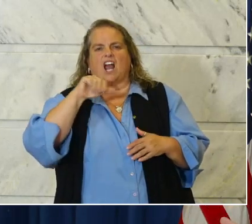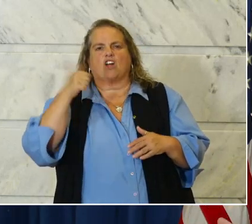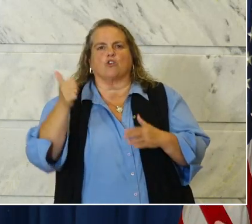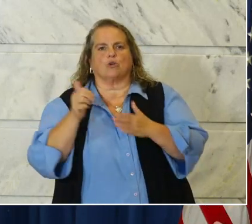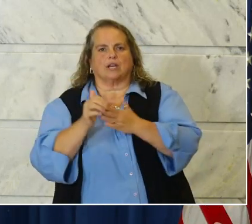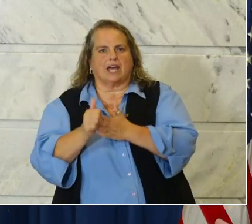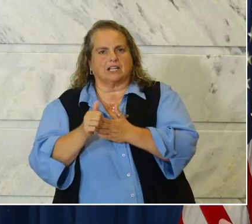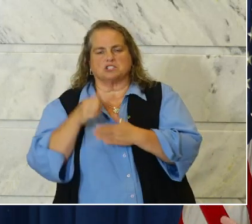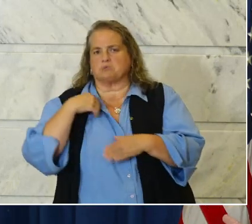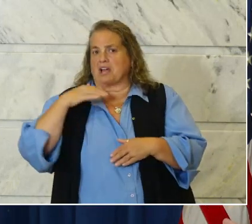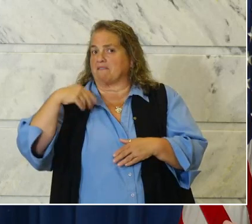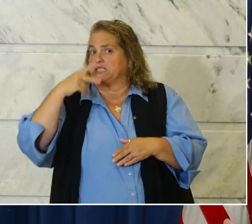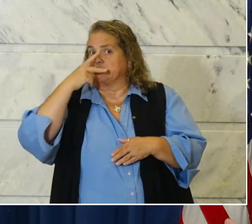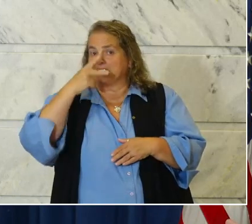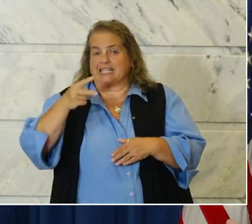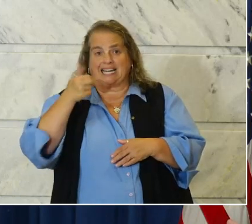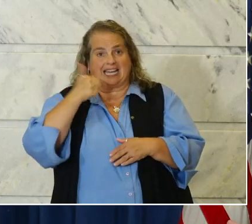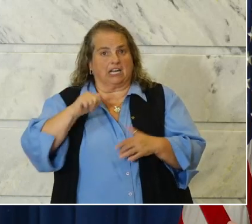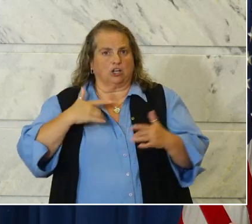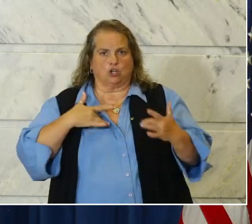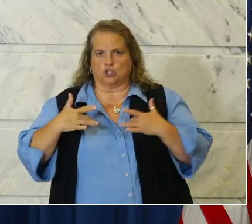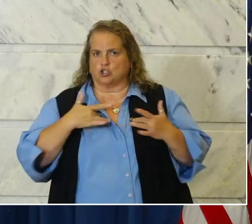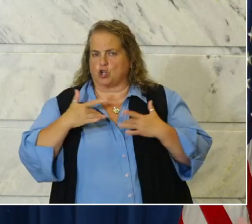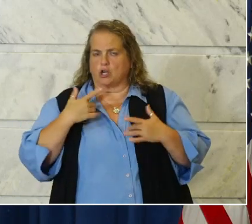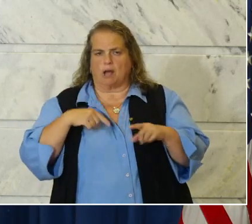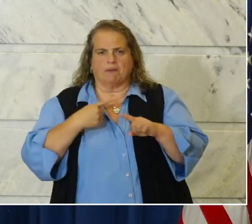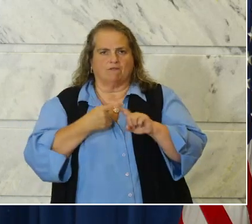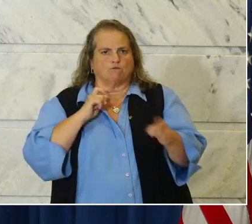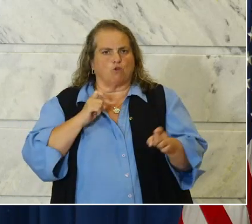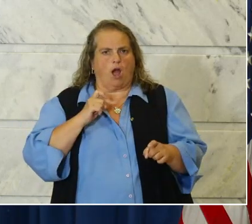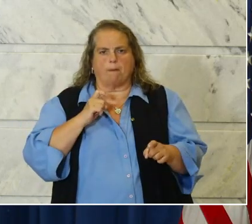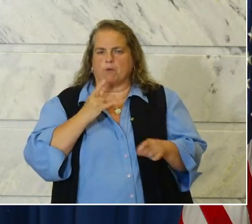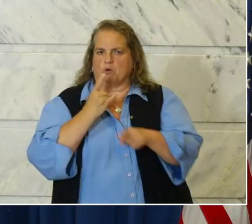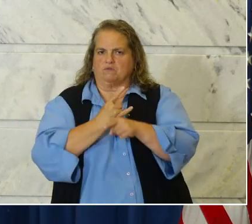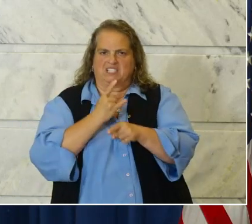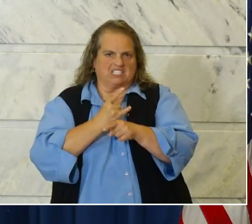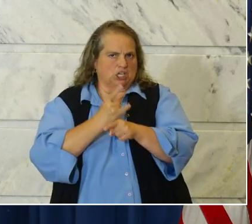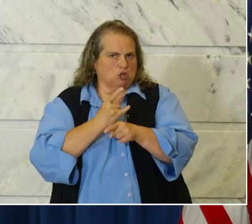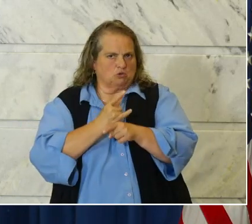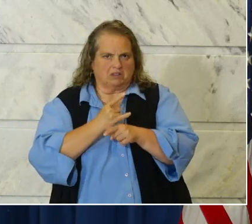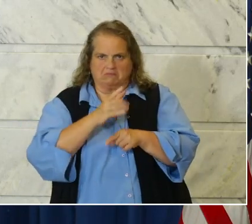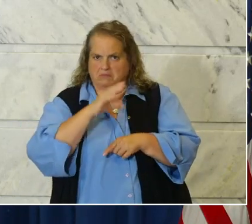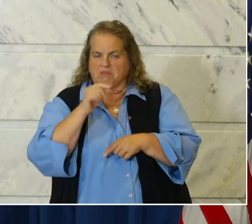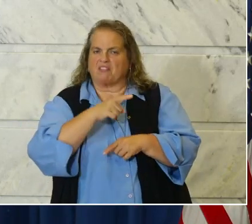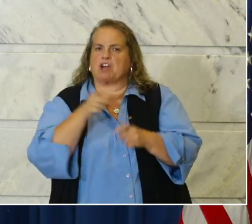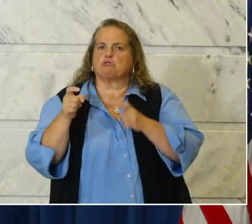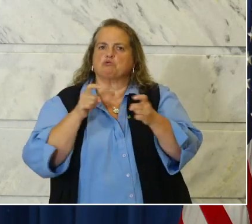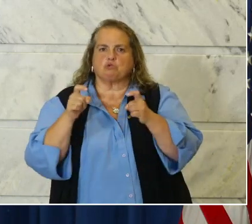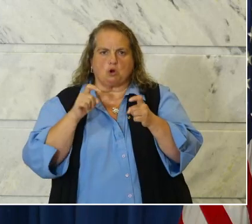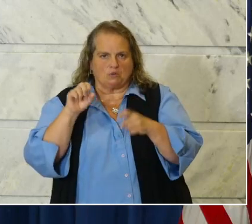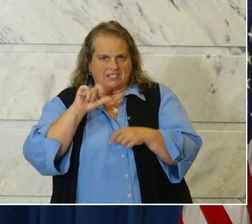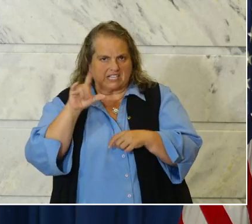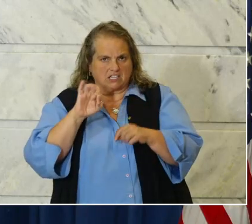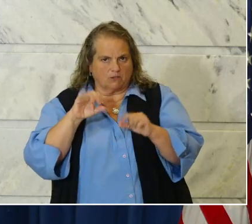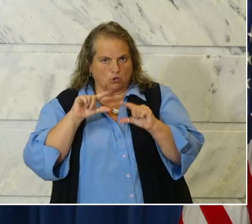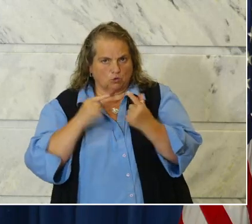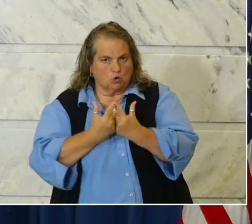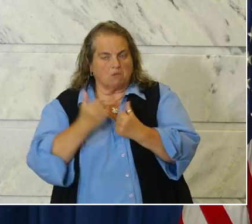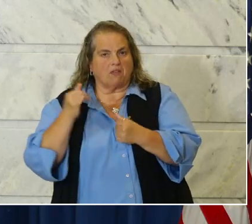We haven't seen any concerns coming out of them. They control the size of the groups that come